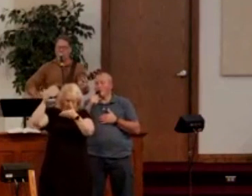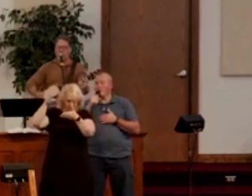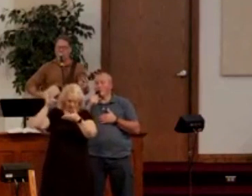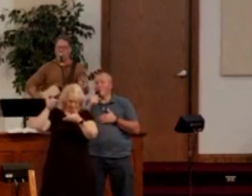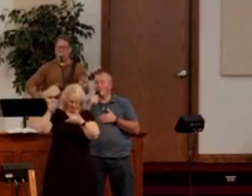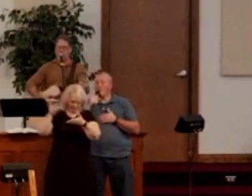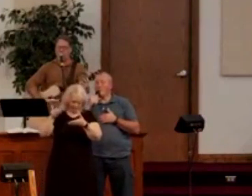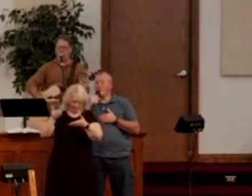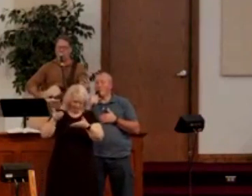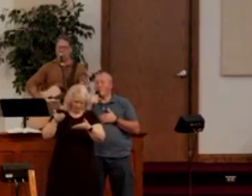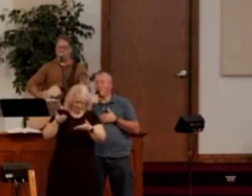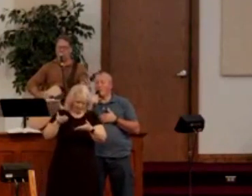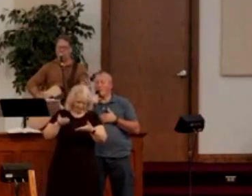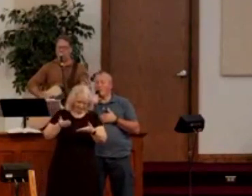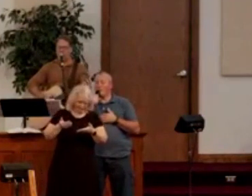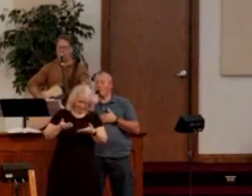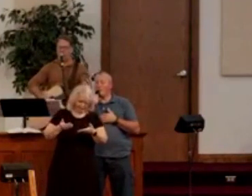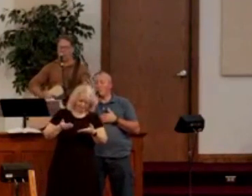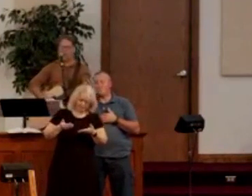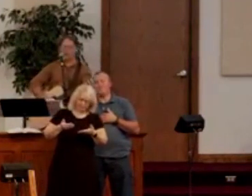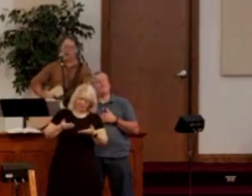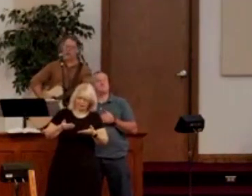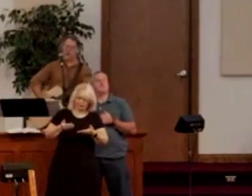Restore to me.